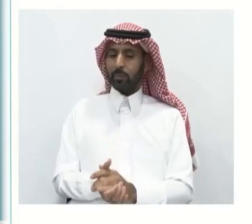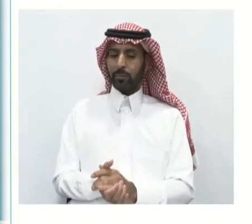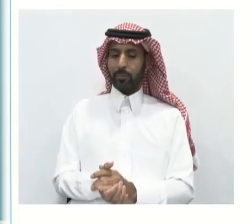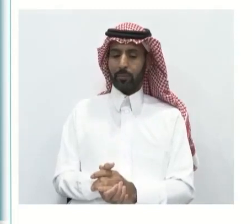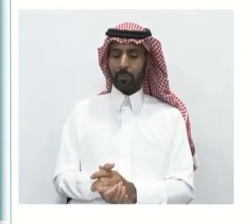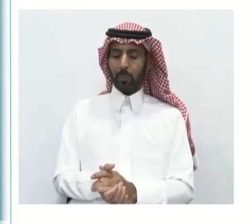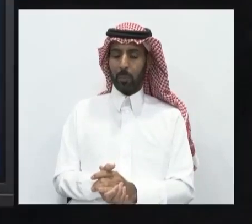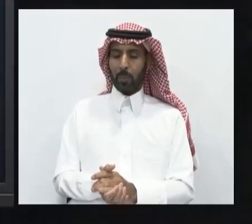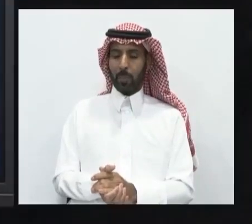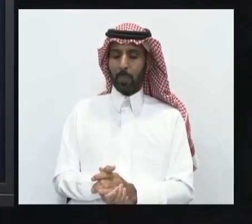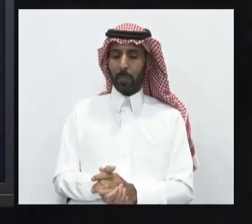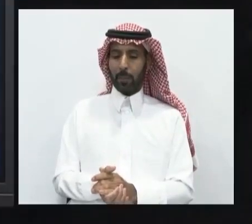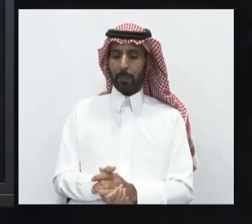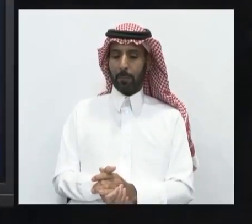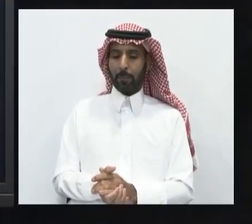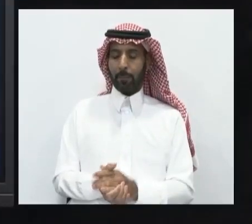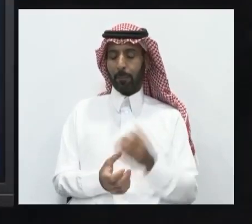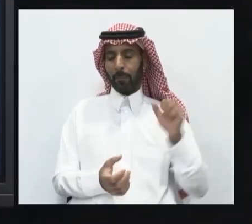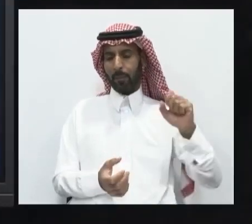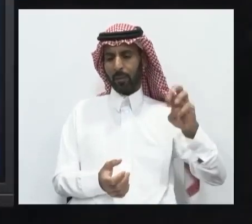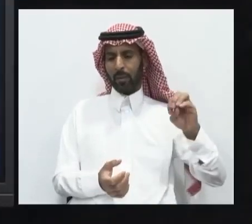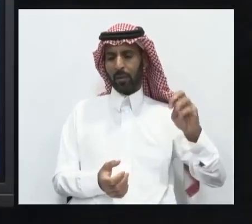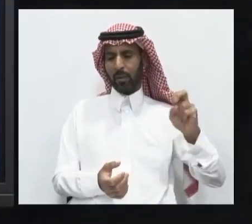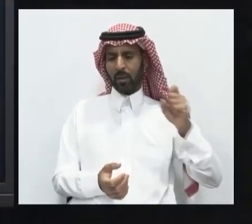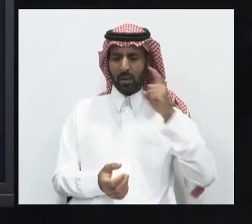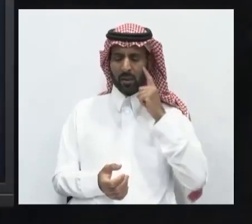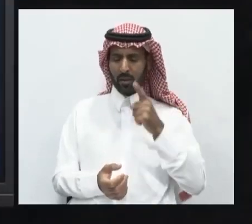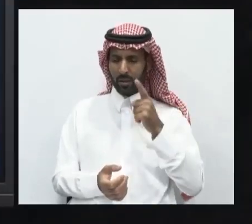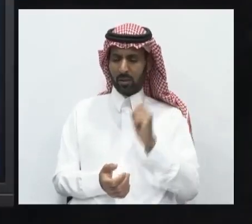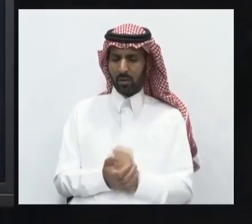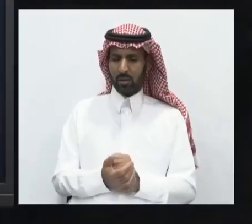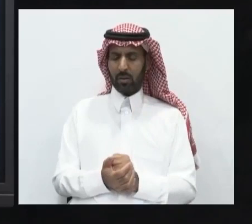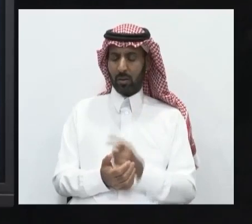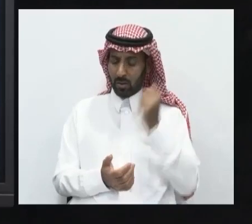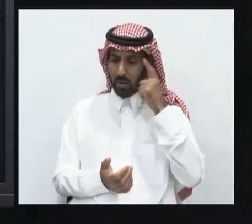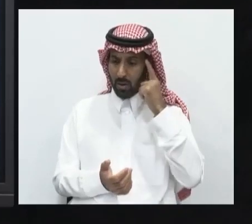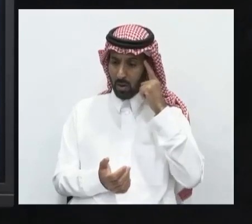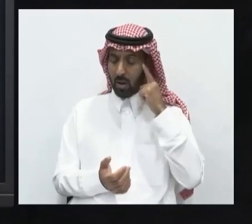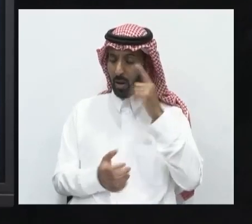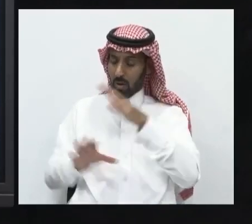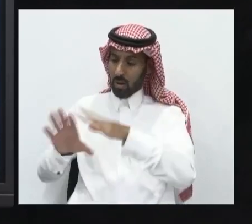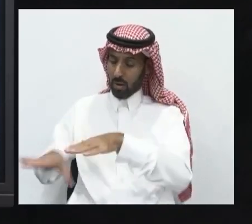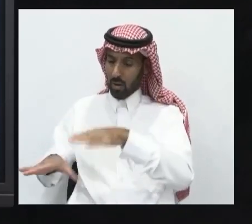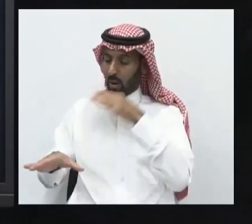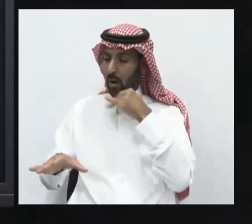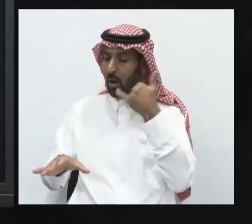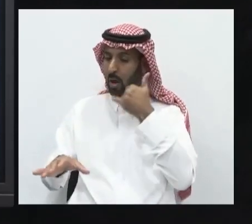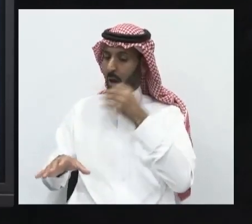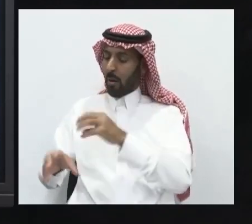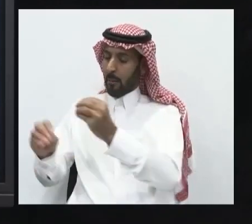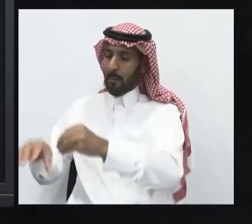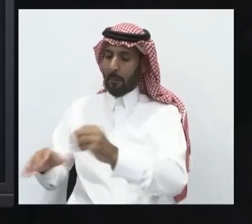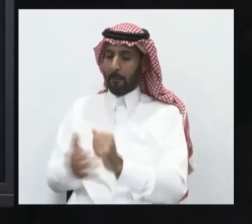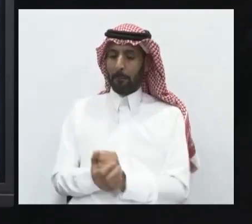So, Mr. Combs leaving his phone was an extremely clever move from him. He's trying to